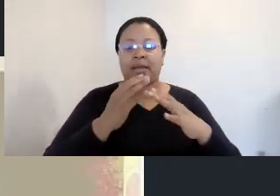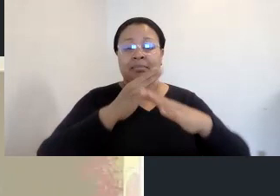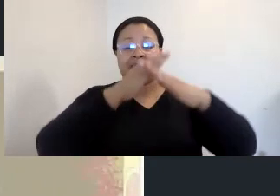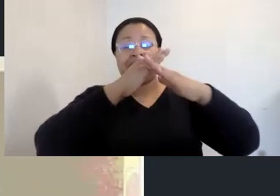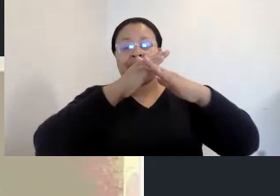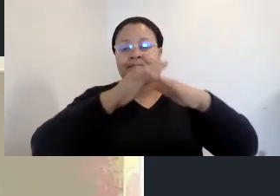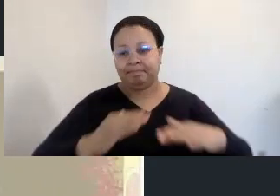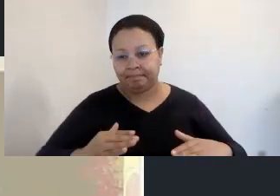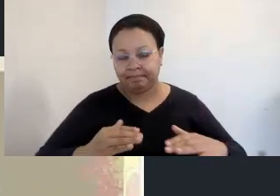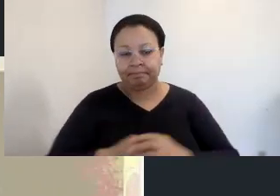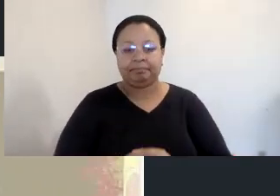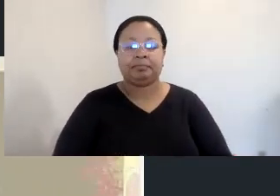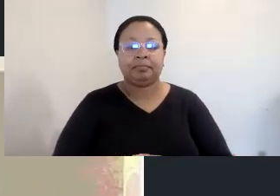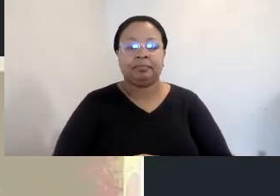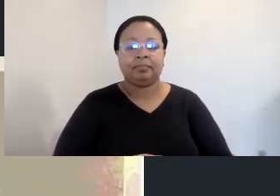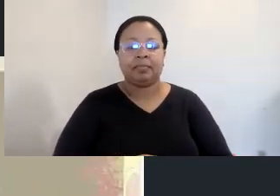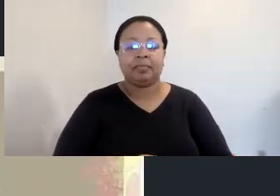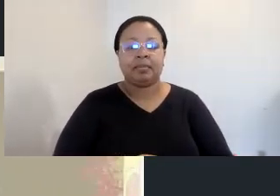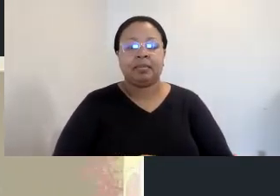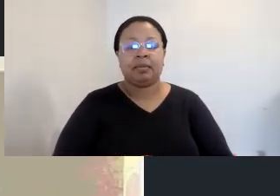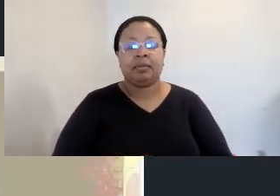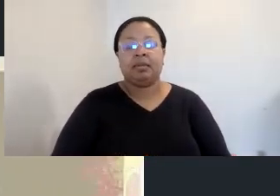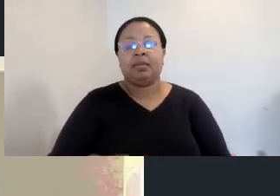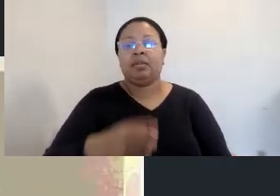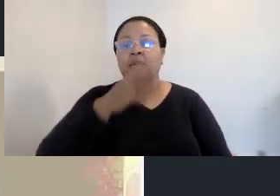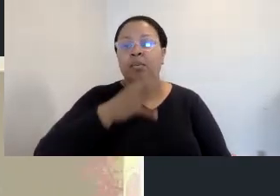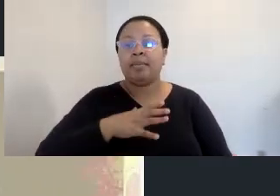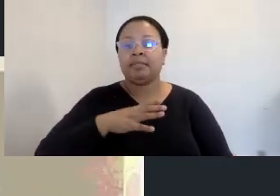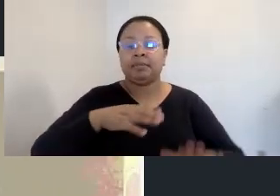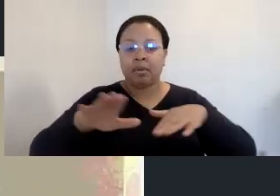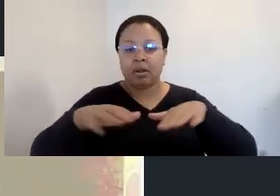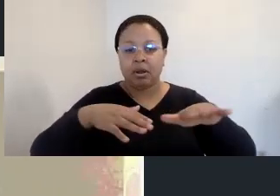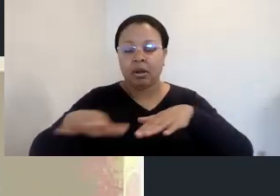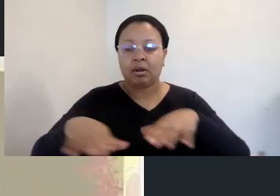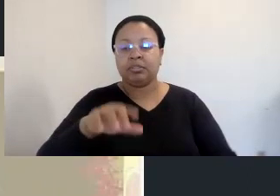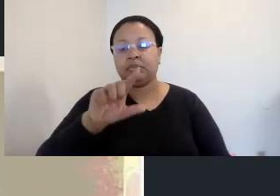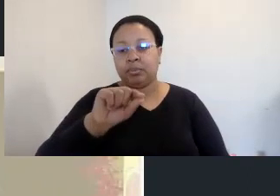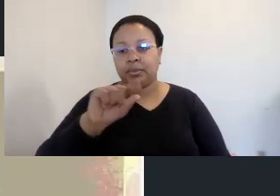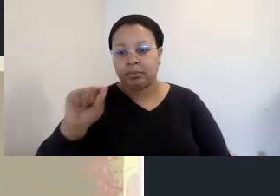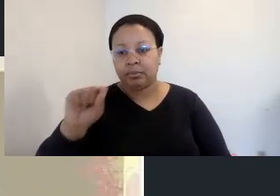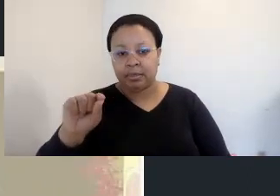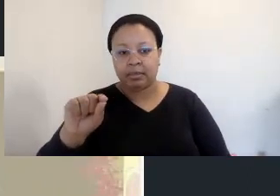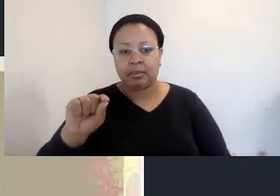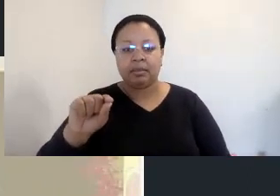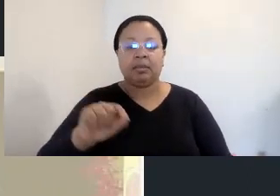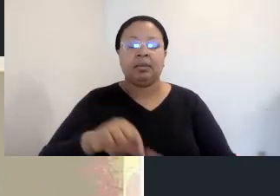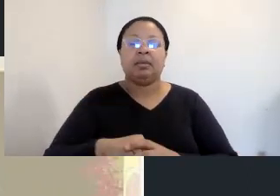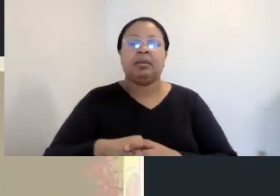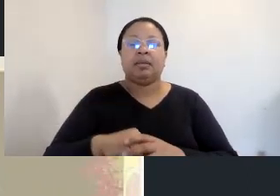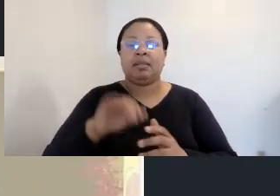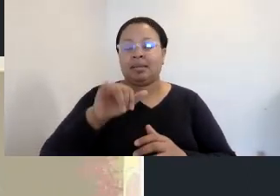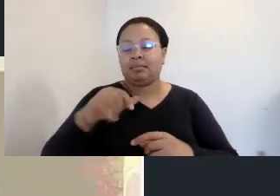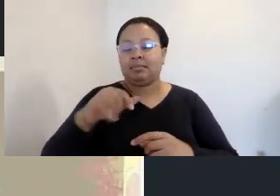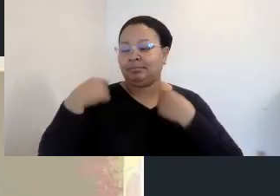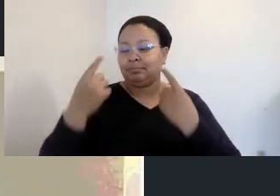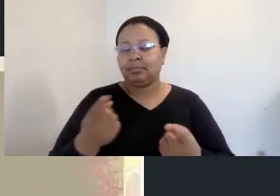2020, you have the Women's March and the continuation of the Women's March. The Women's March has been going on for a